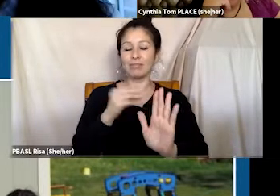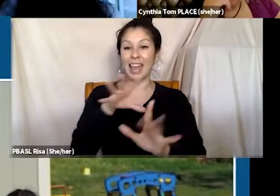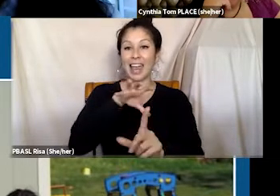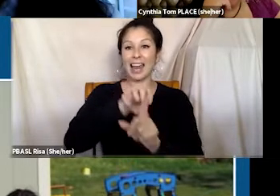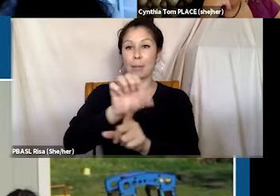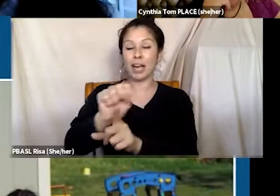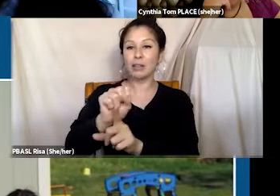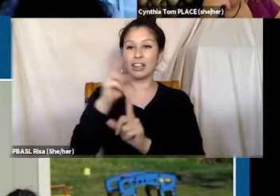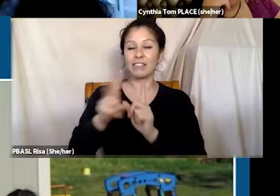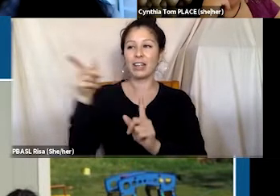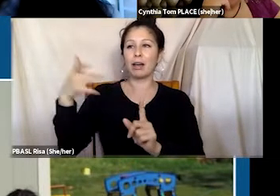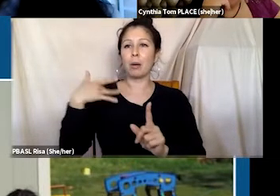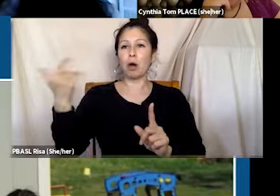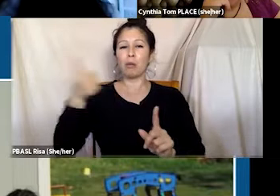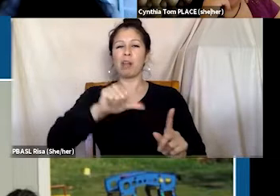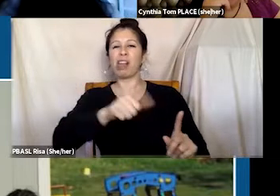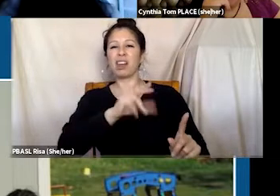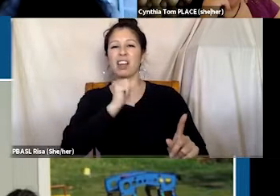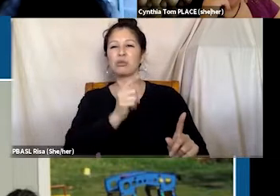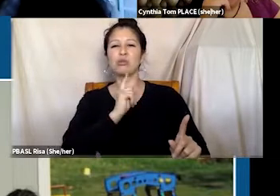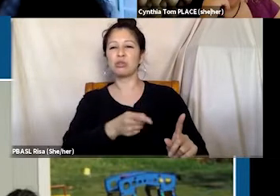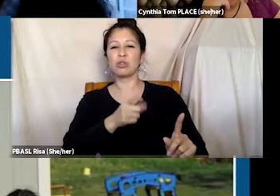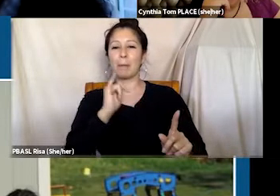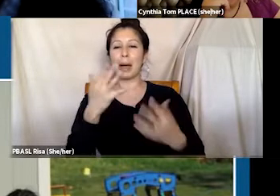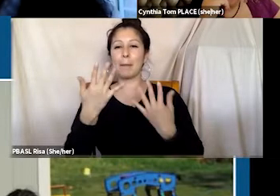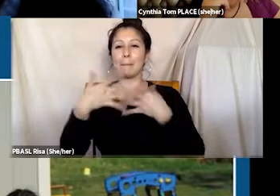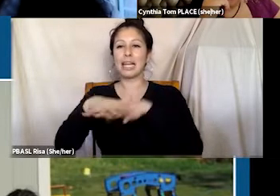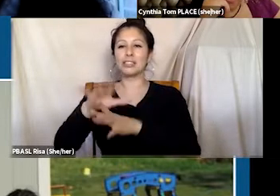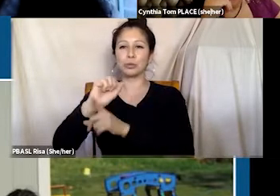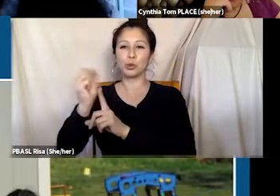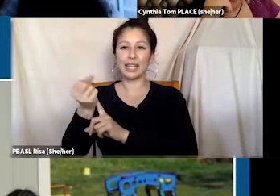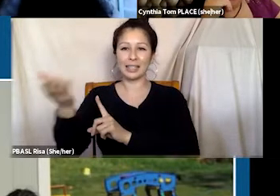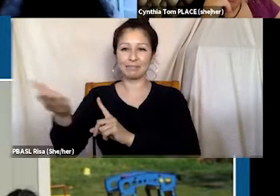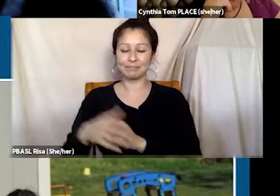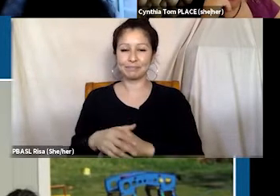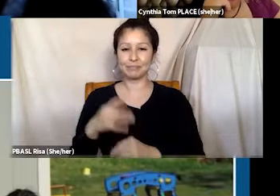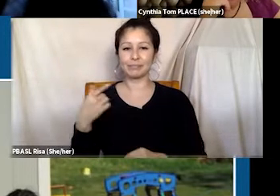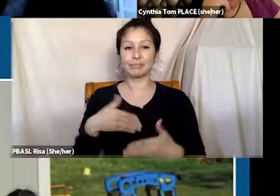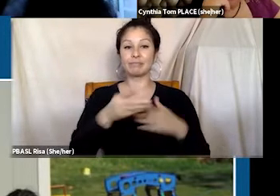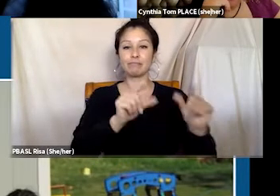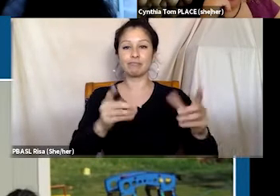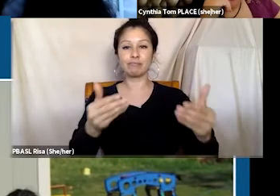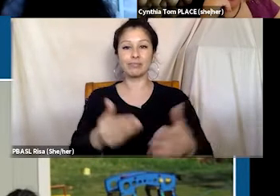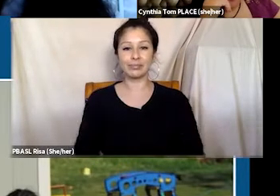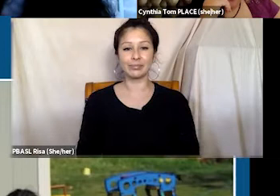by admiration or denied admiration by mainstream society. So we can go to the next